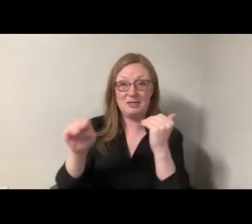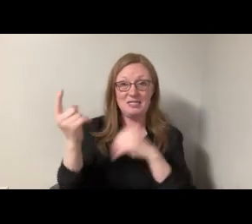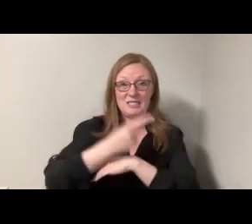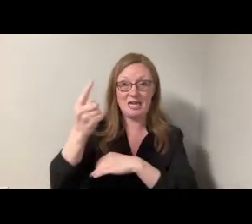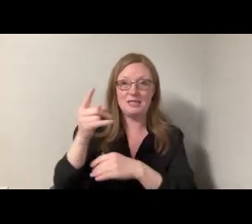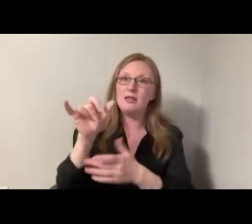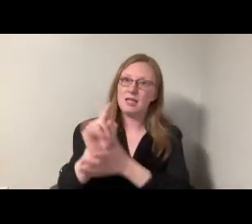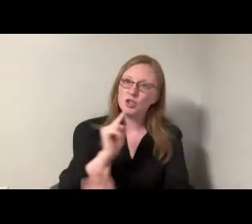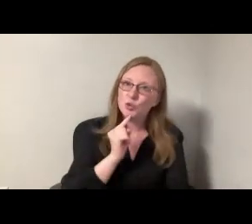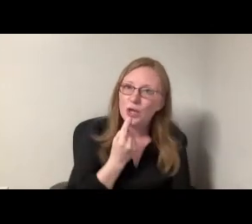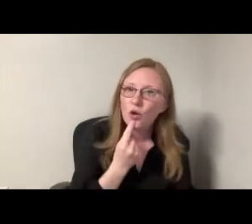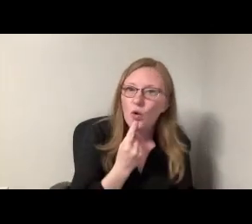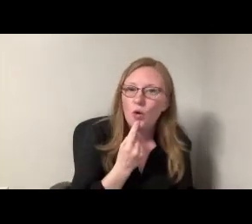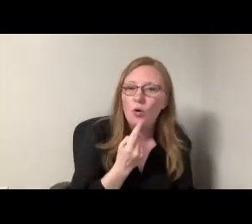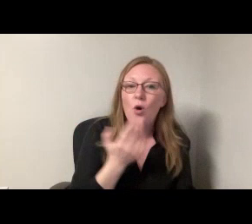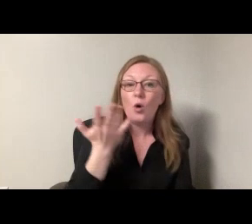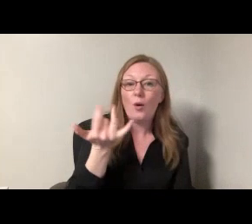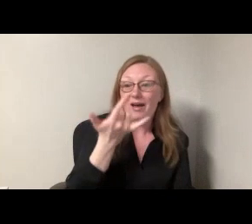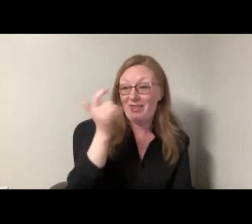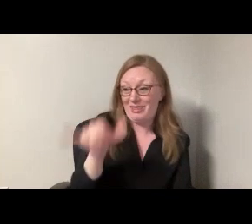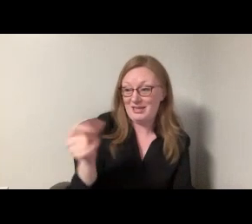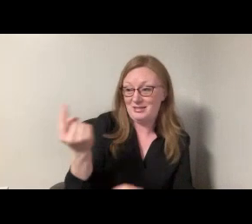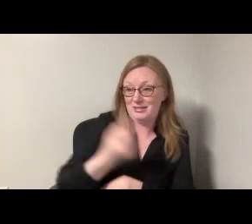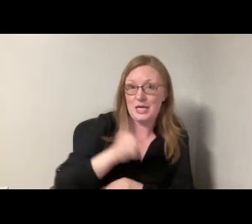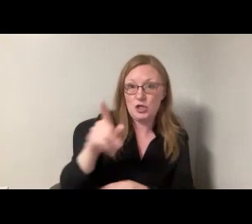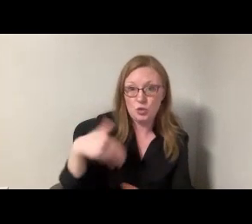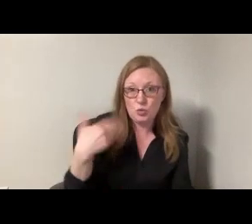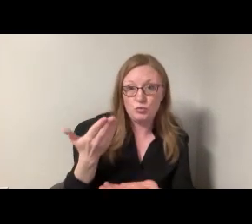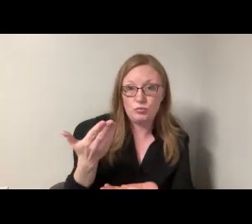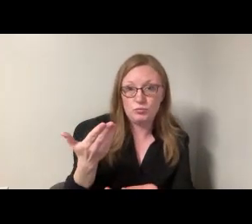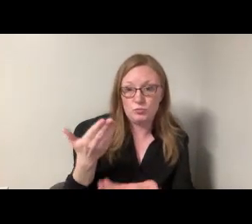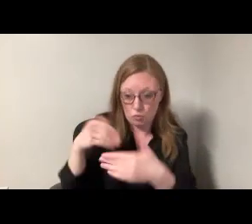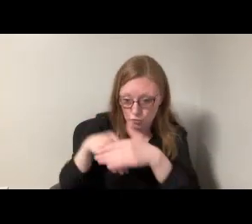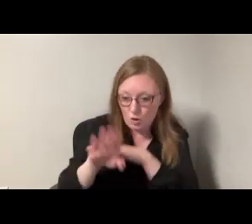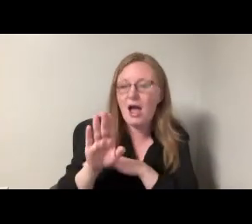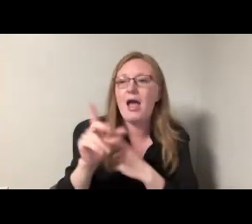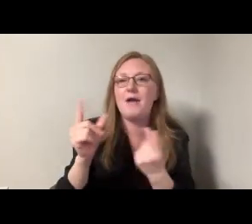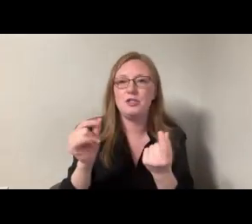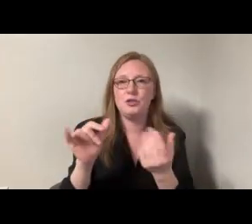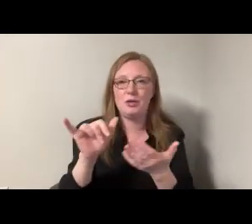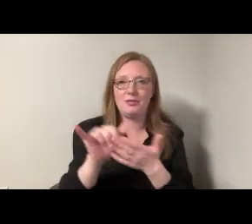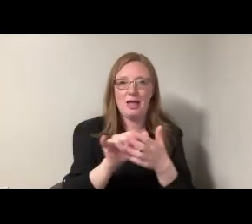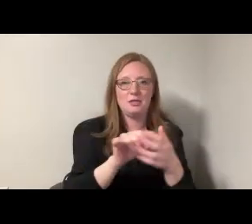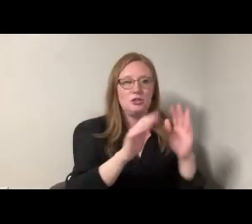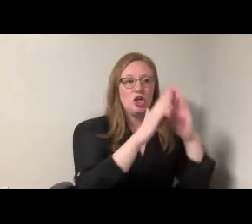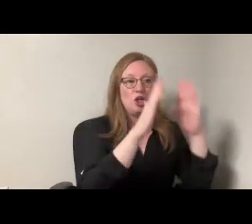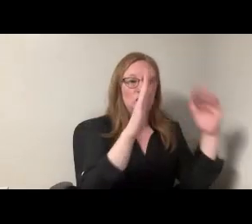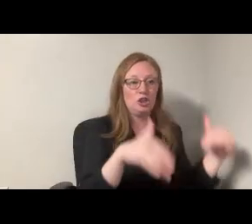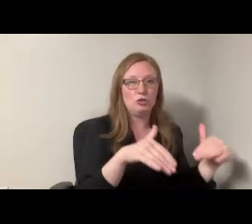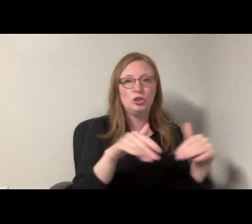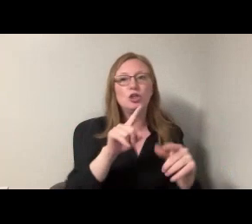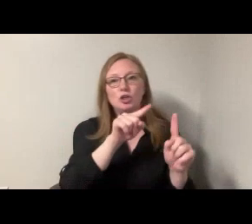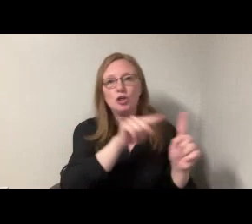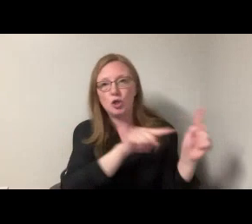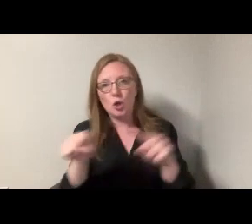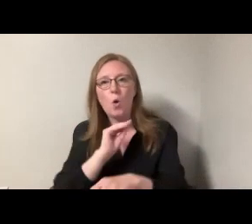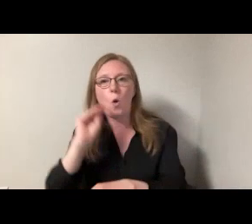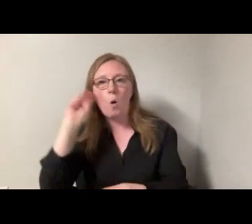here because that's the date normally when you come in and you start doing your shelter resident transition at that date. You